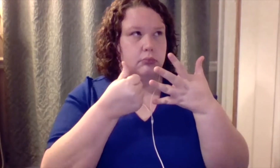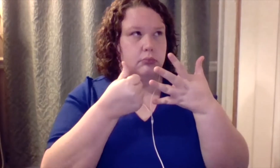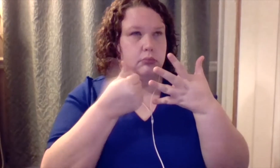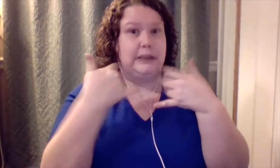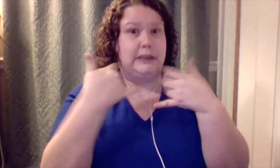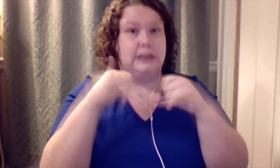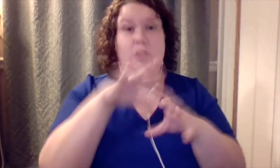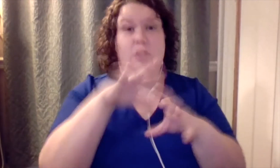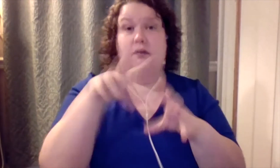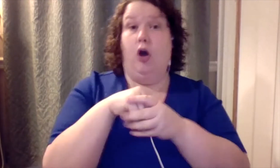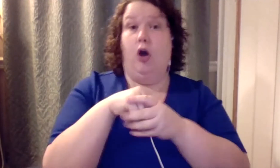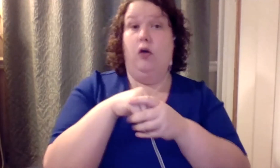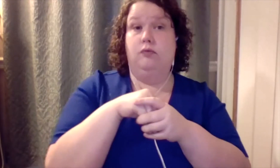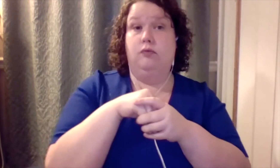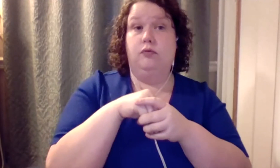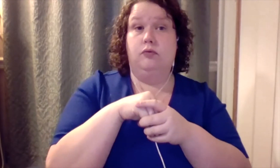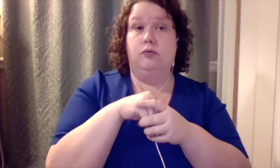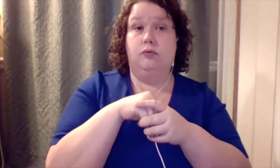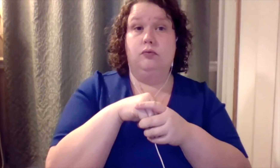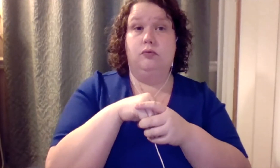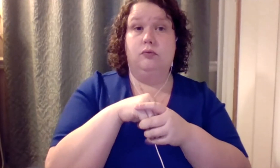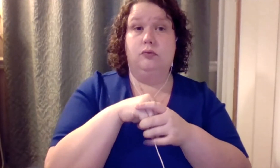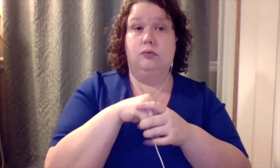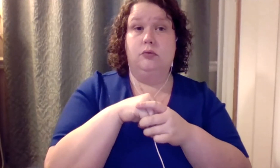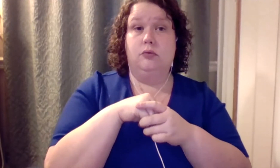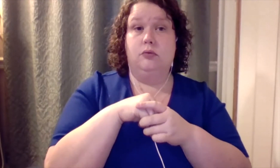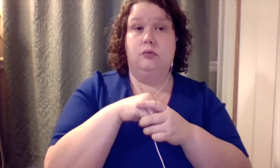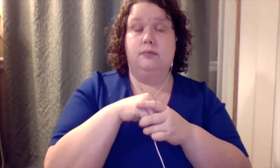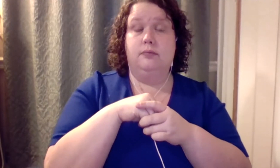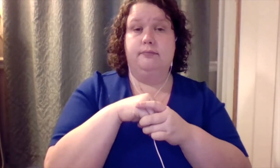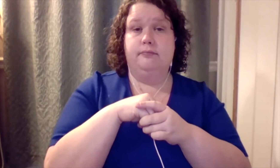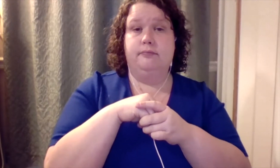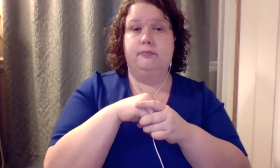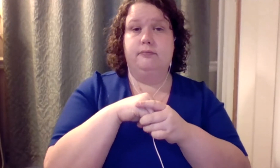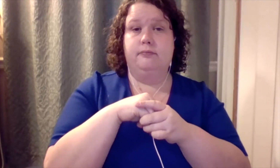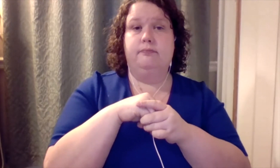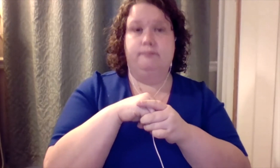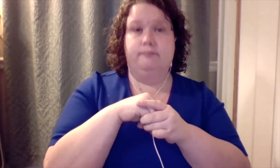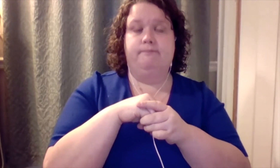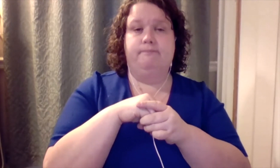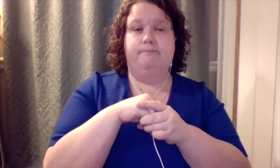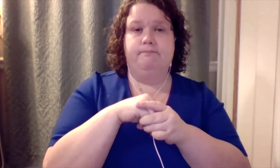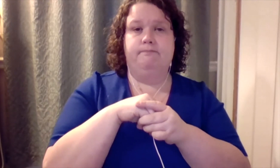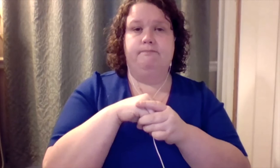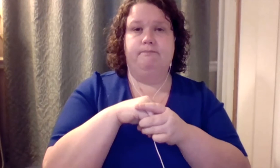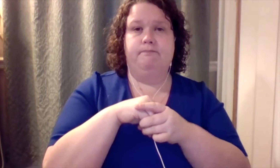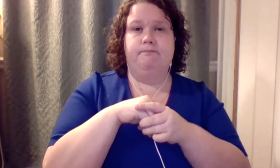but it is a numerical factor, not a quality factor.